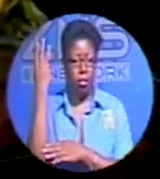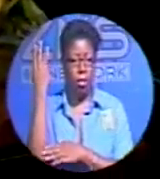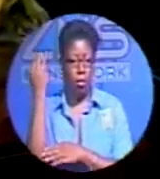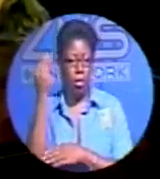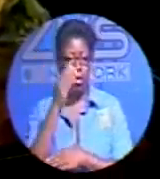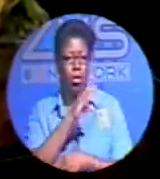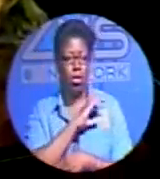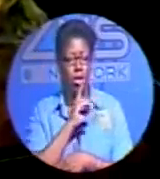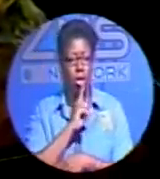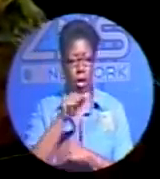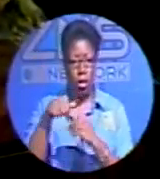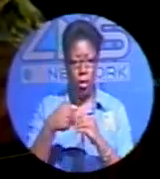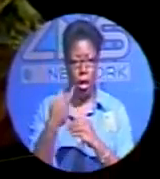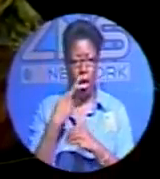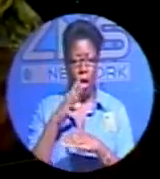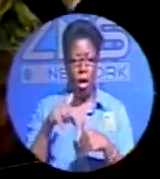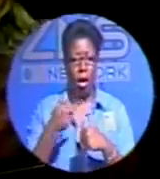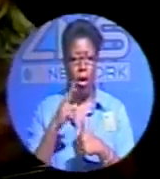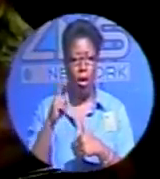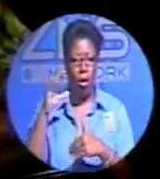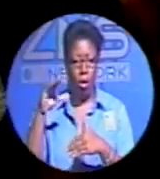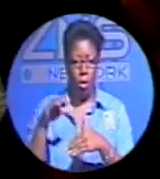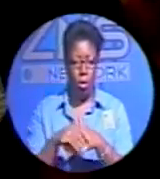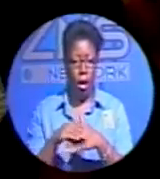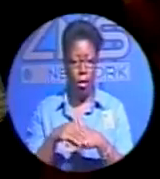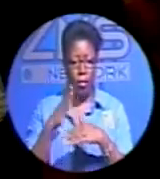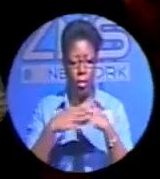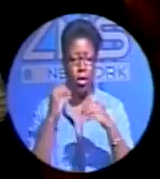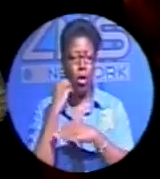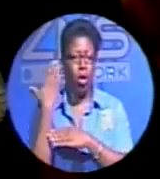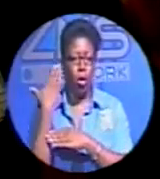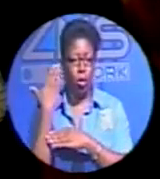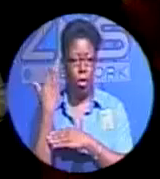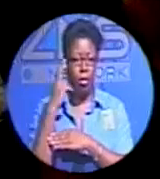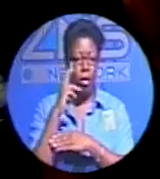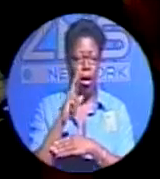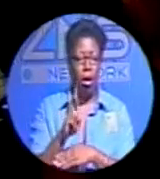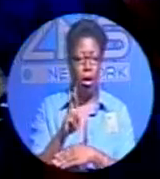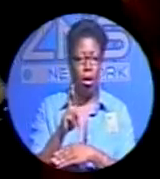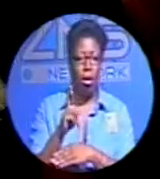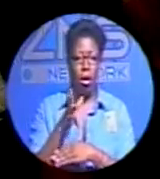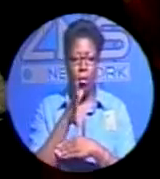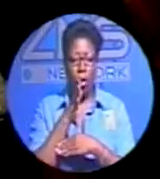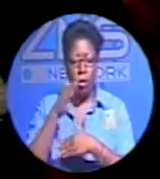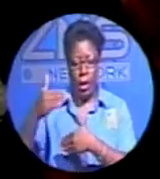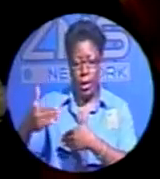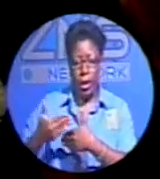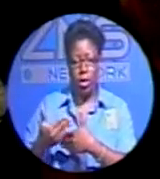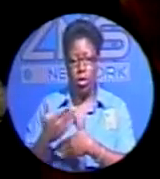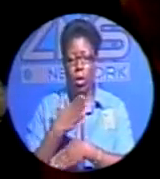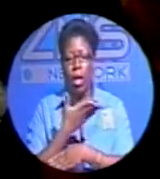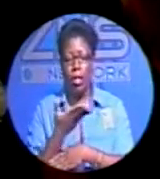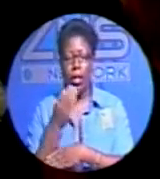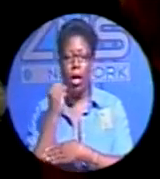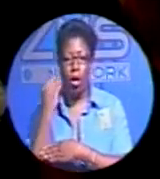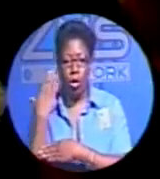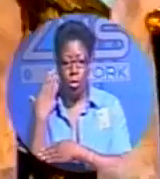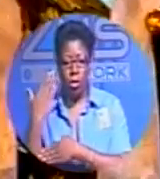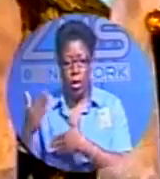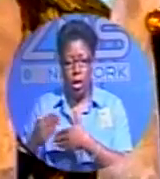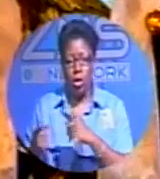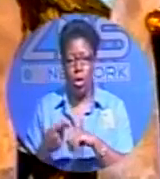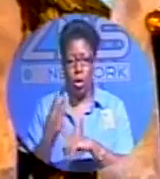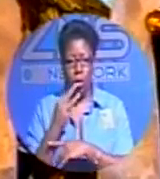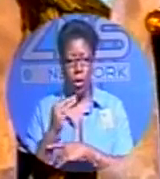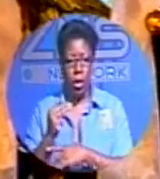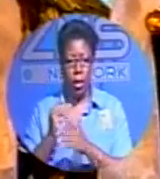talked about how his wife built a home for her mother just next door to their home so that she can be close to them. One day,